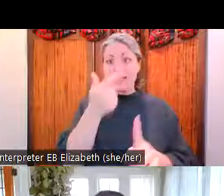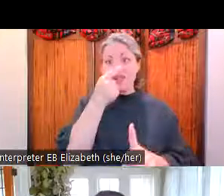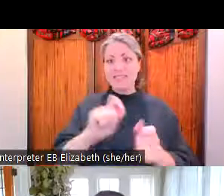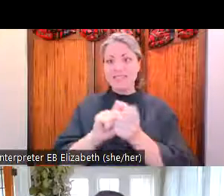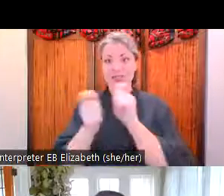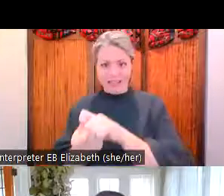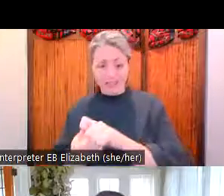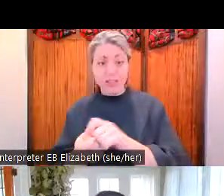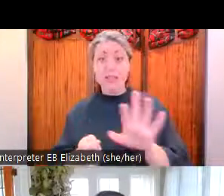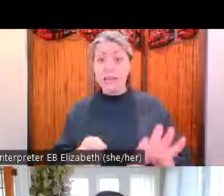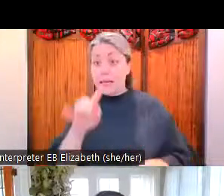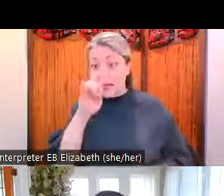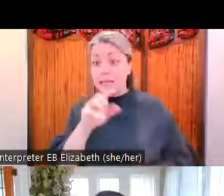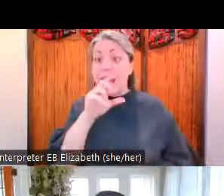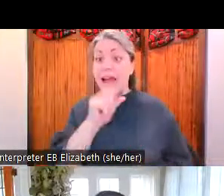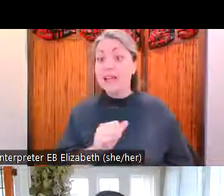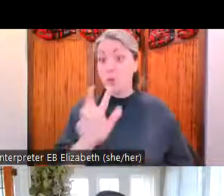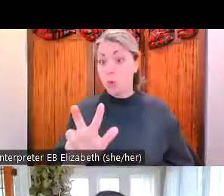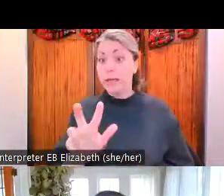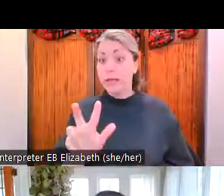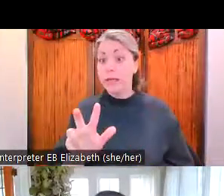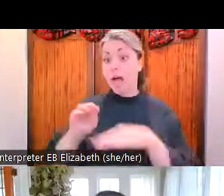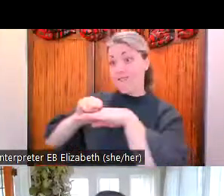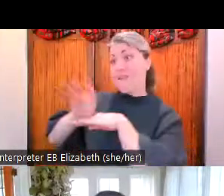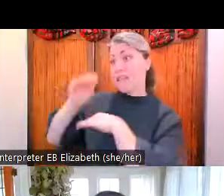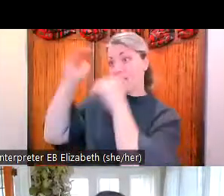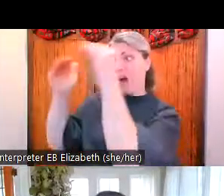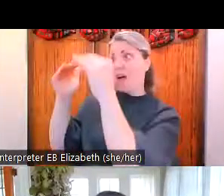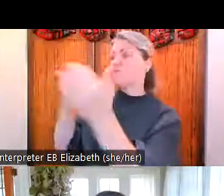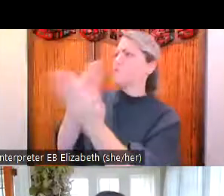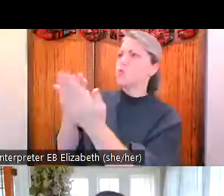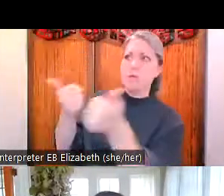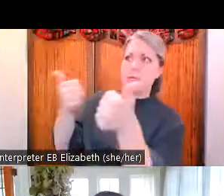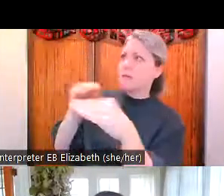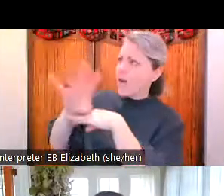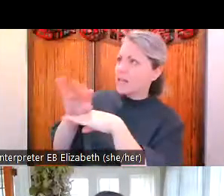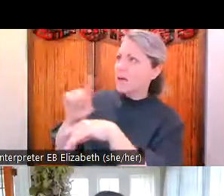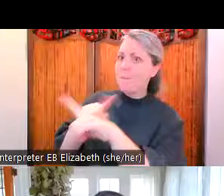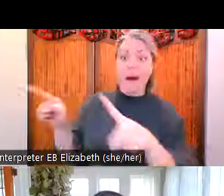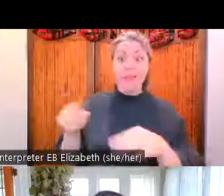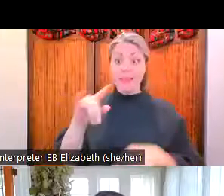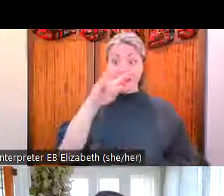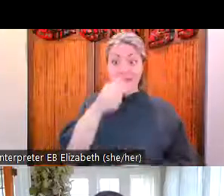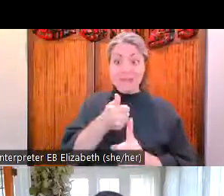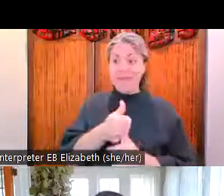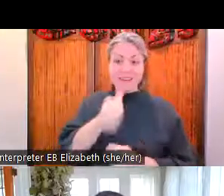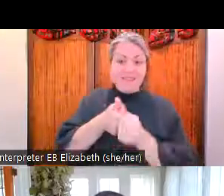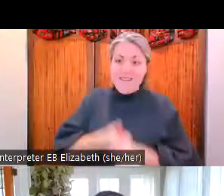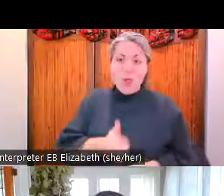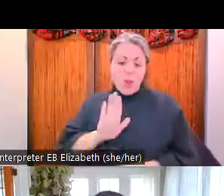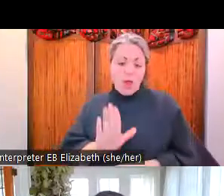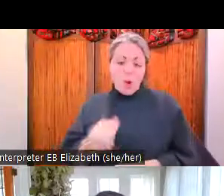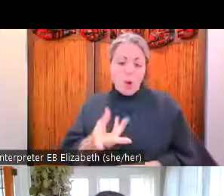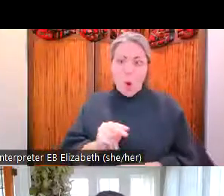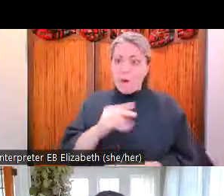gave perfectly good advice to others, but they failed to follow that good advice for themselves. So giving the good advice to others is kind of like